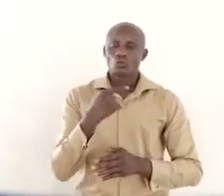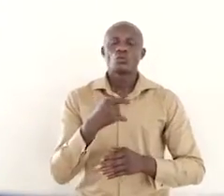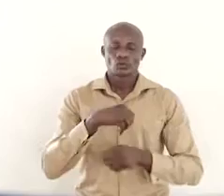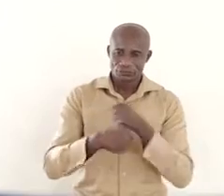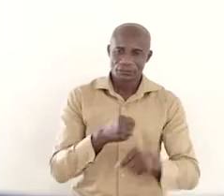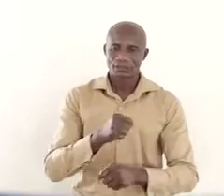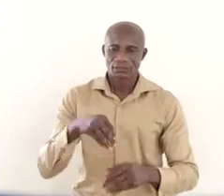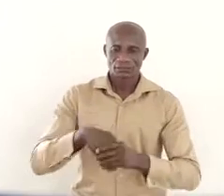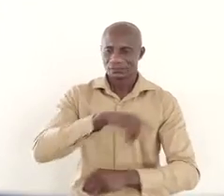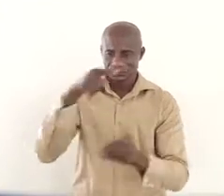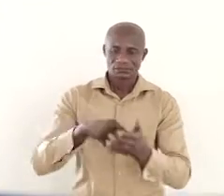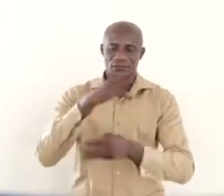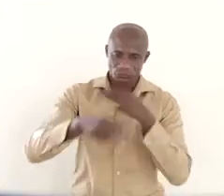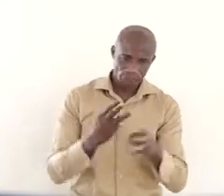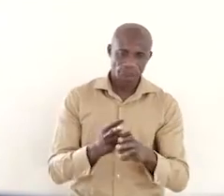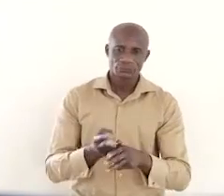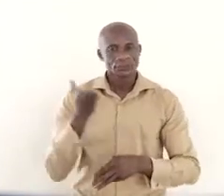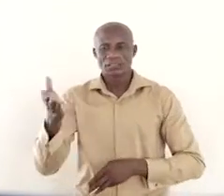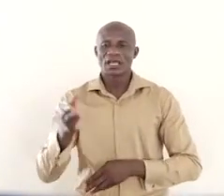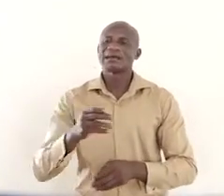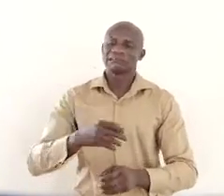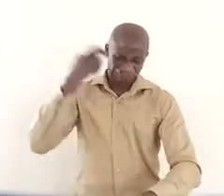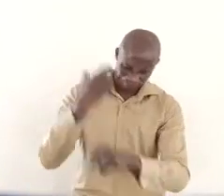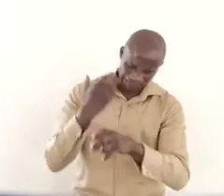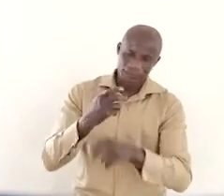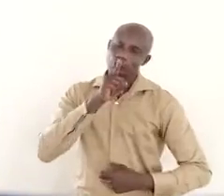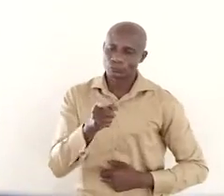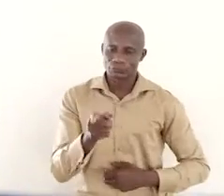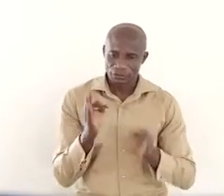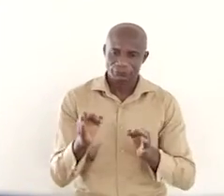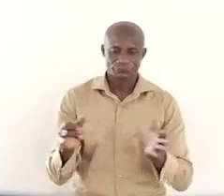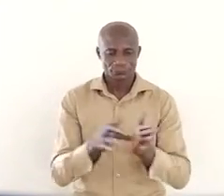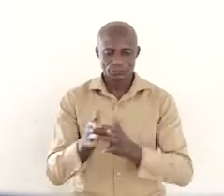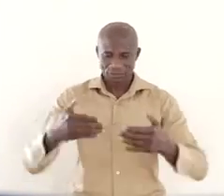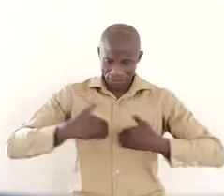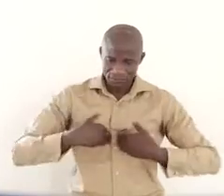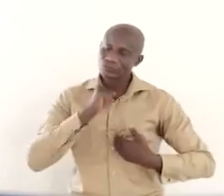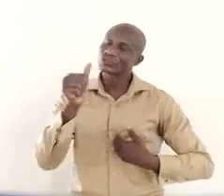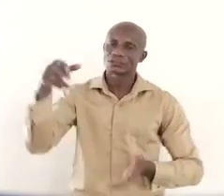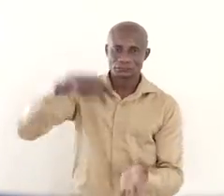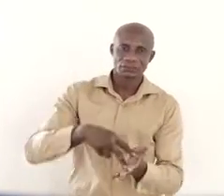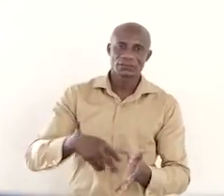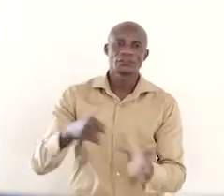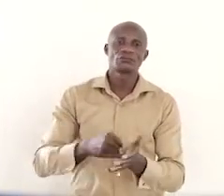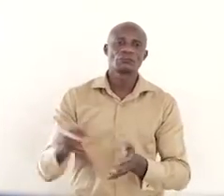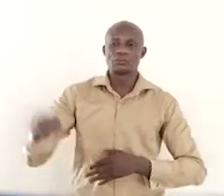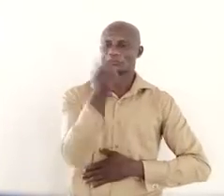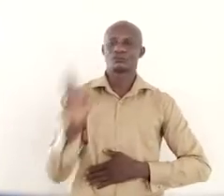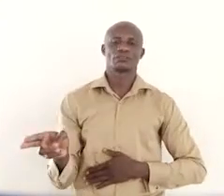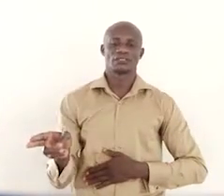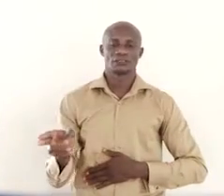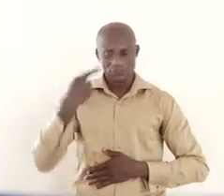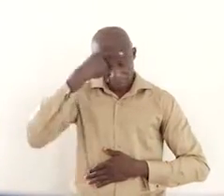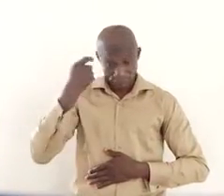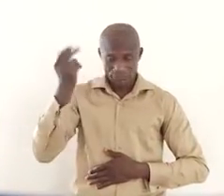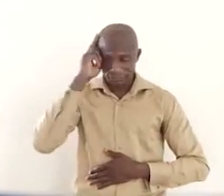mourn, how are they blessed? They are difficult truths. If Jesus did not rise from the dead, it means that it is all nonsense. But because